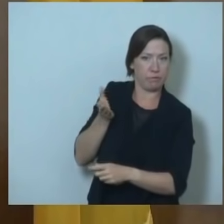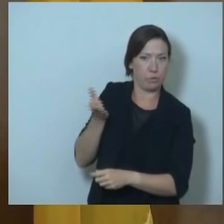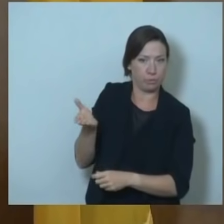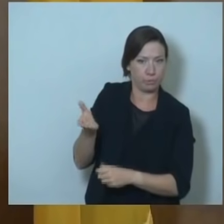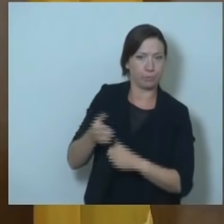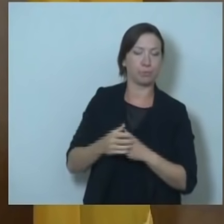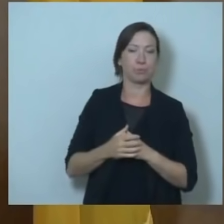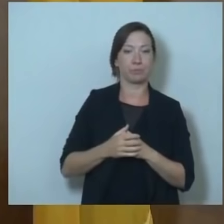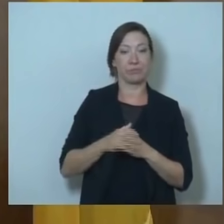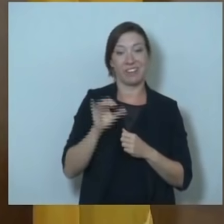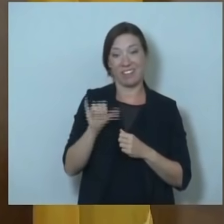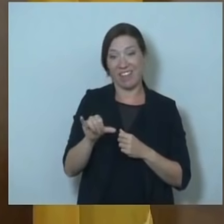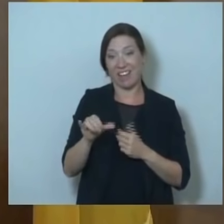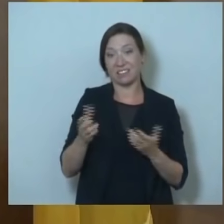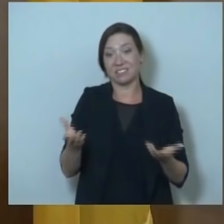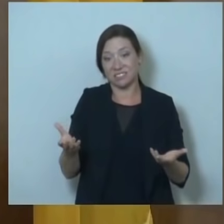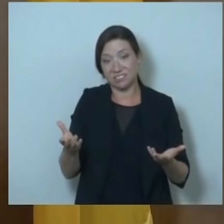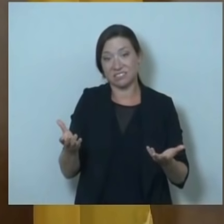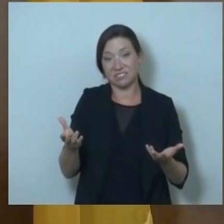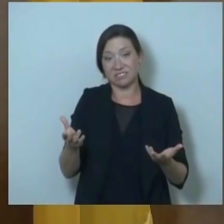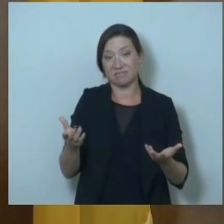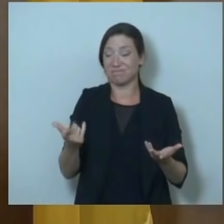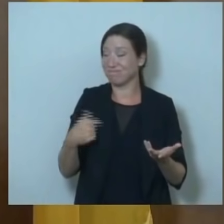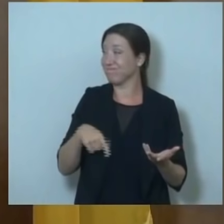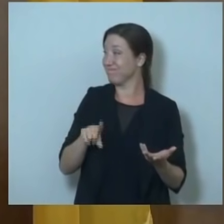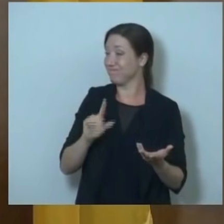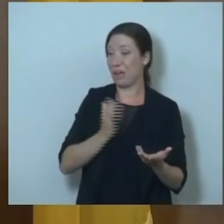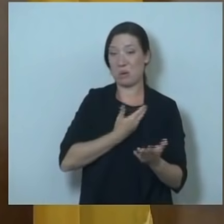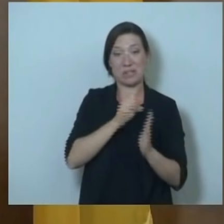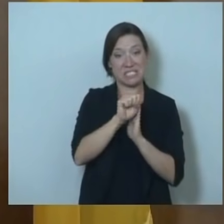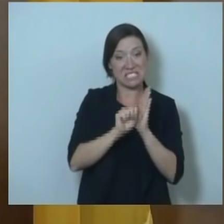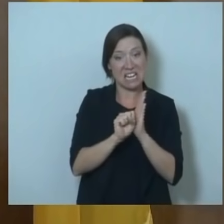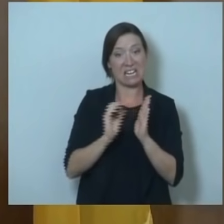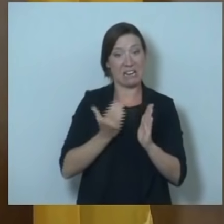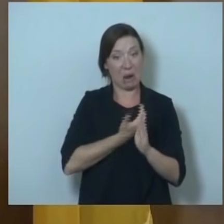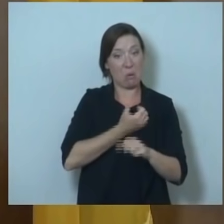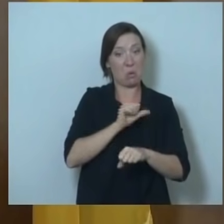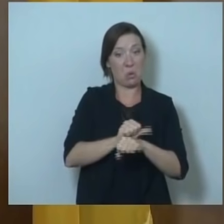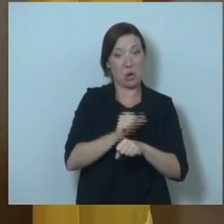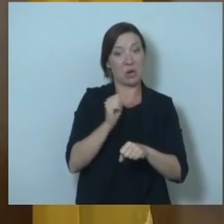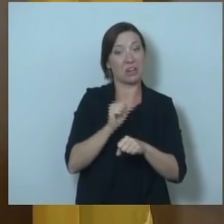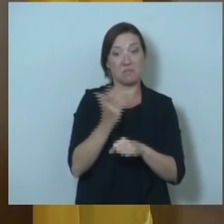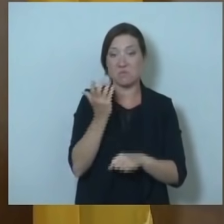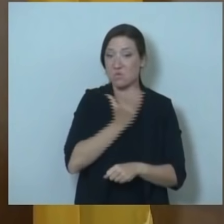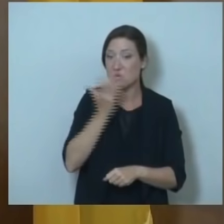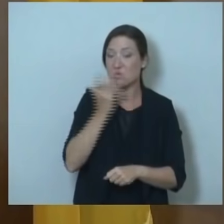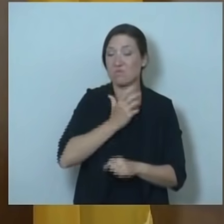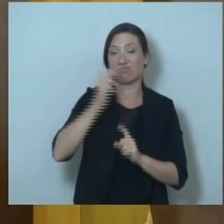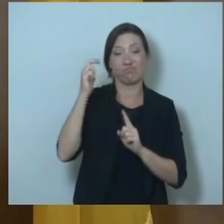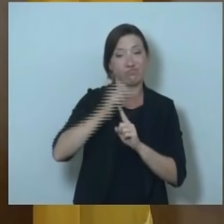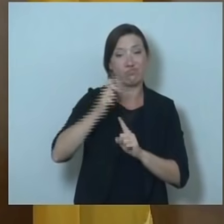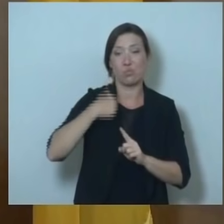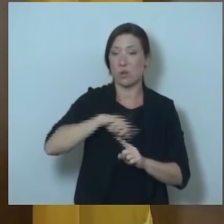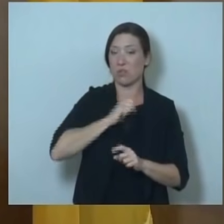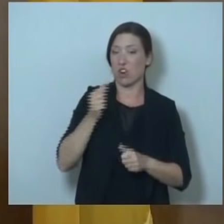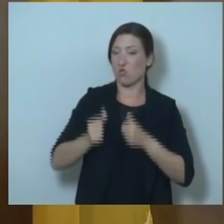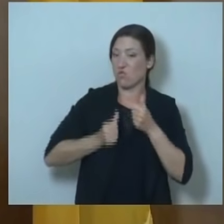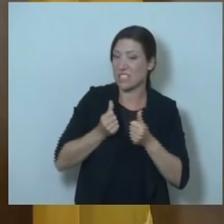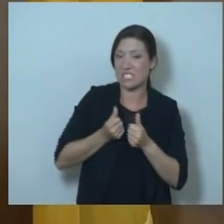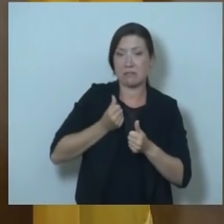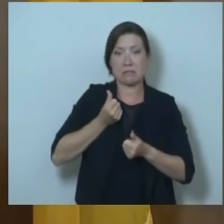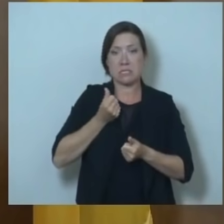That's frankly to the good work of the state. You know, we got aggressive about getting these supplies in